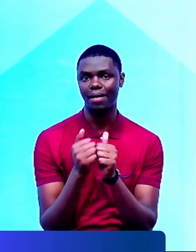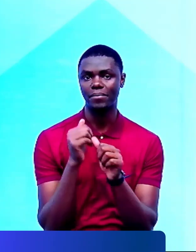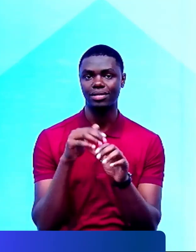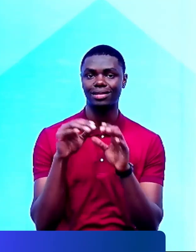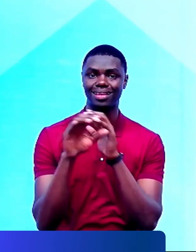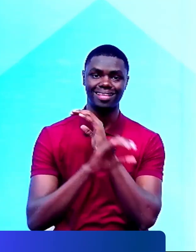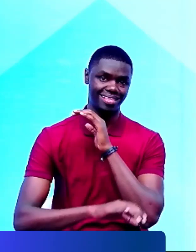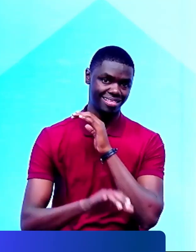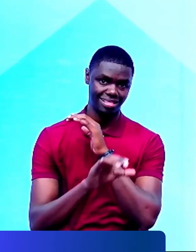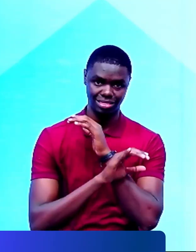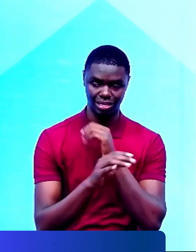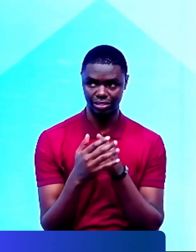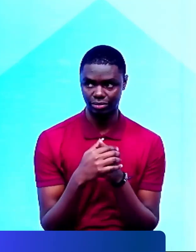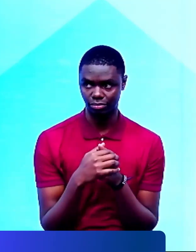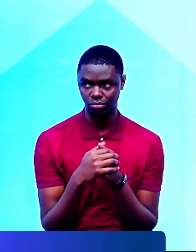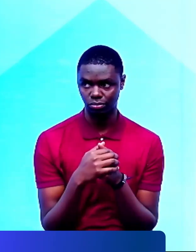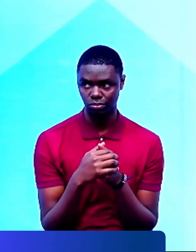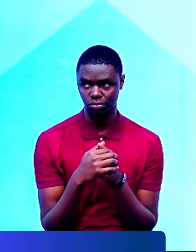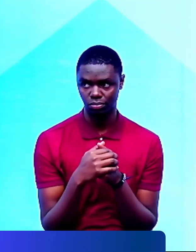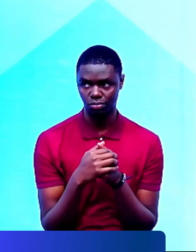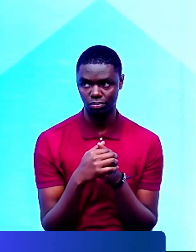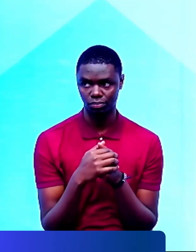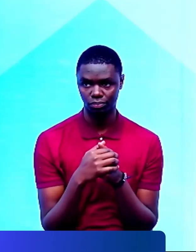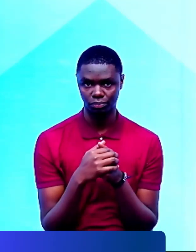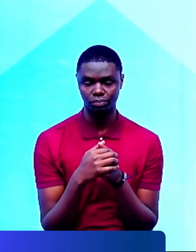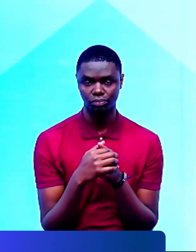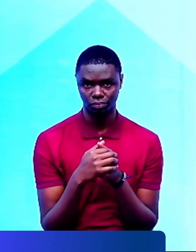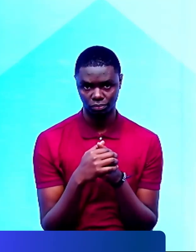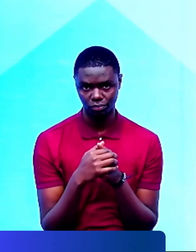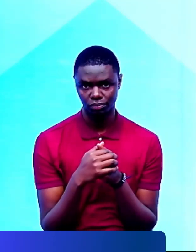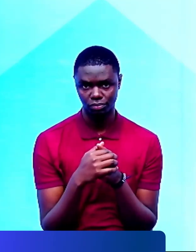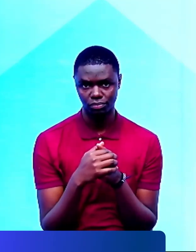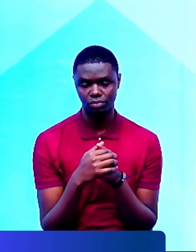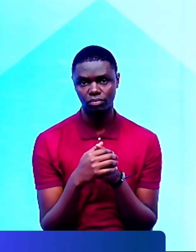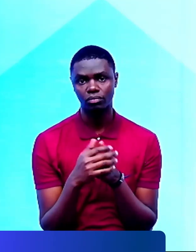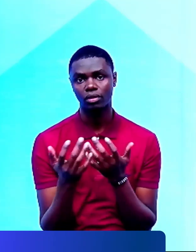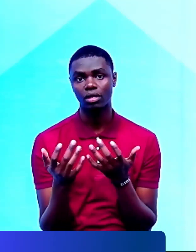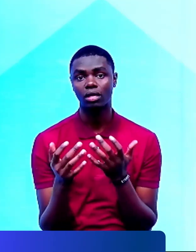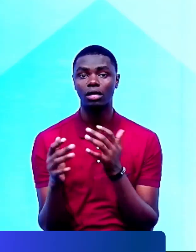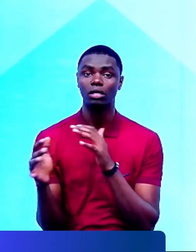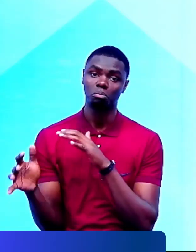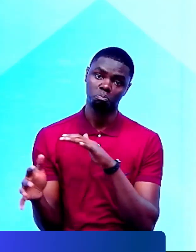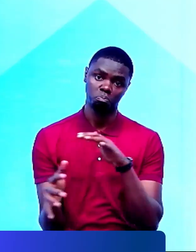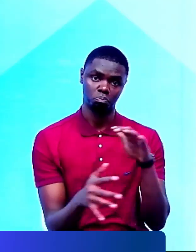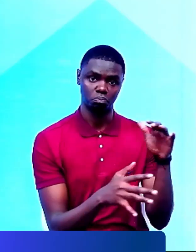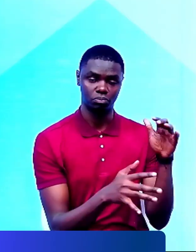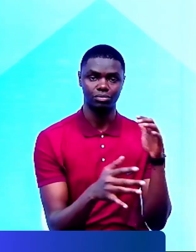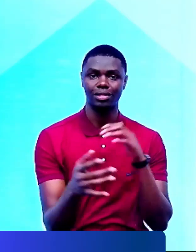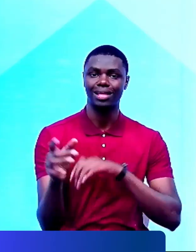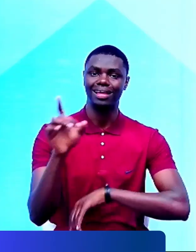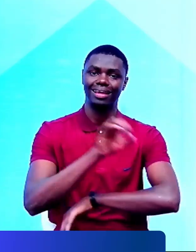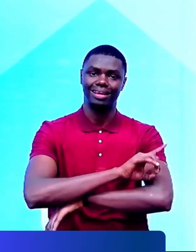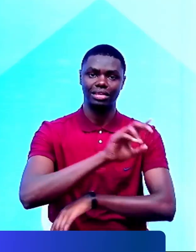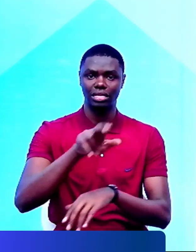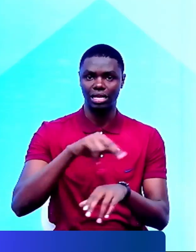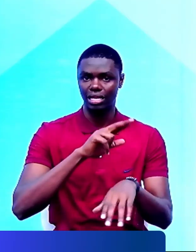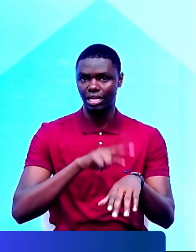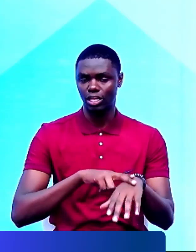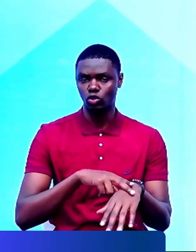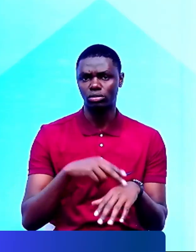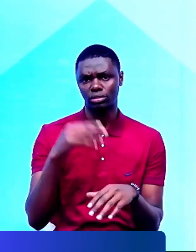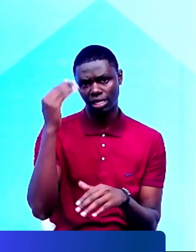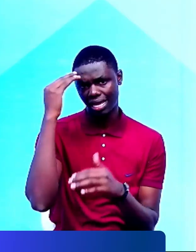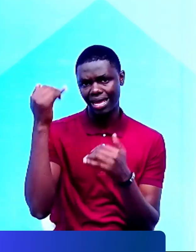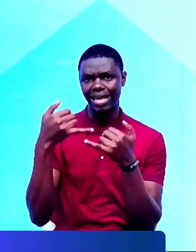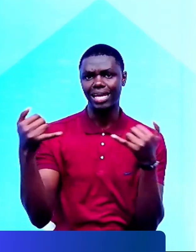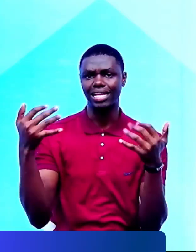country, anything to do with protest. And allow me to get to the Daily Nation, where the headline